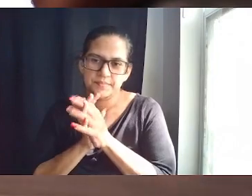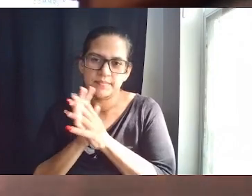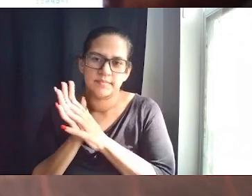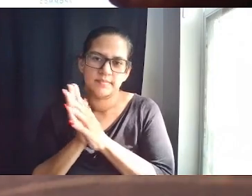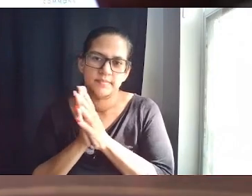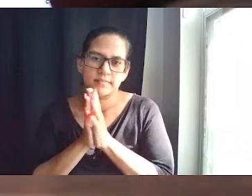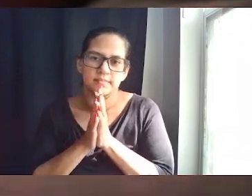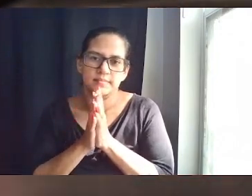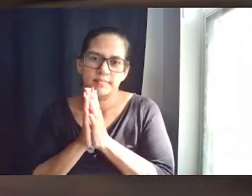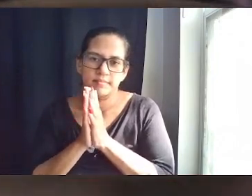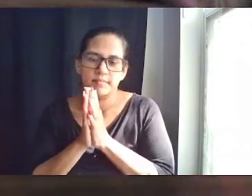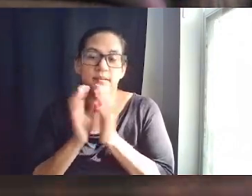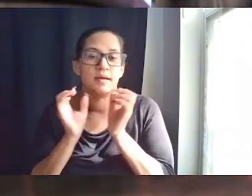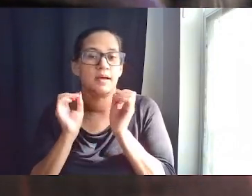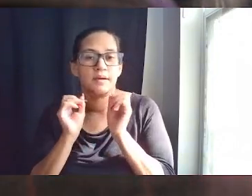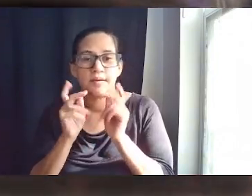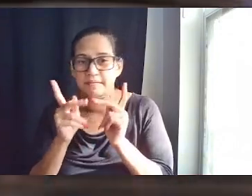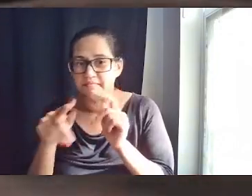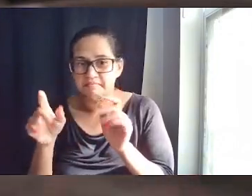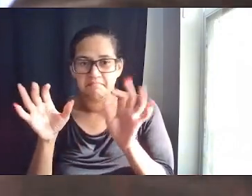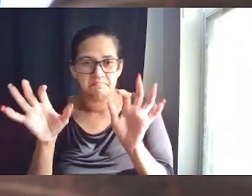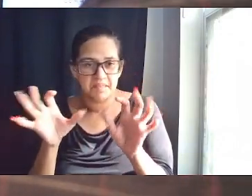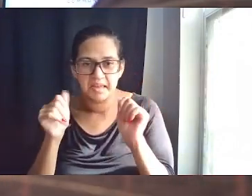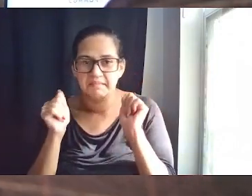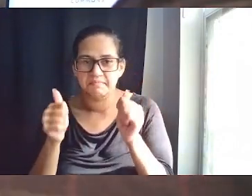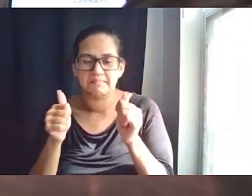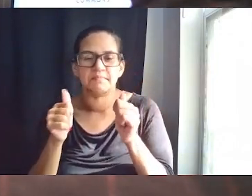Okay, they did it. Yay. Okay,